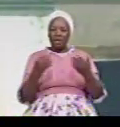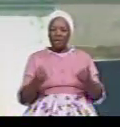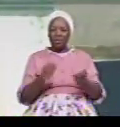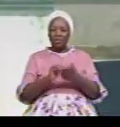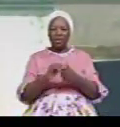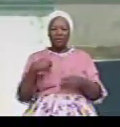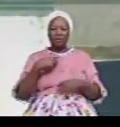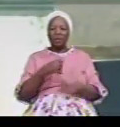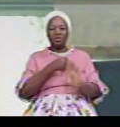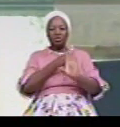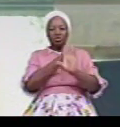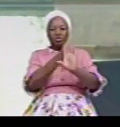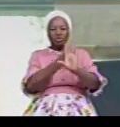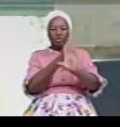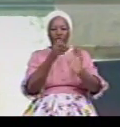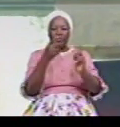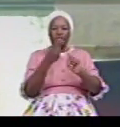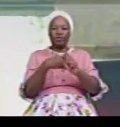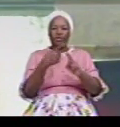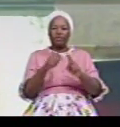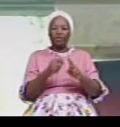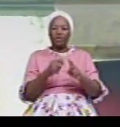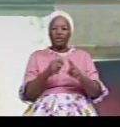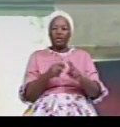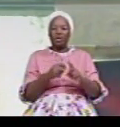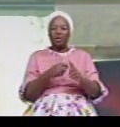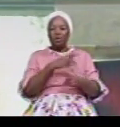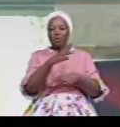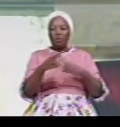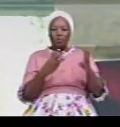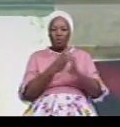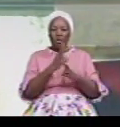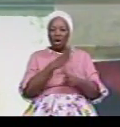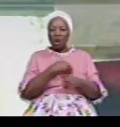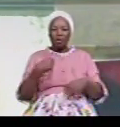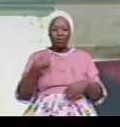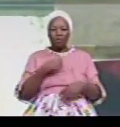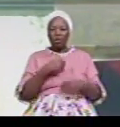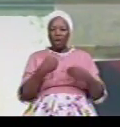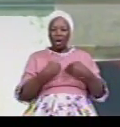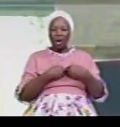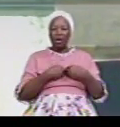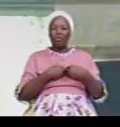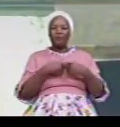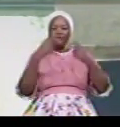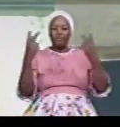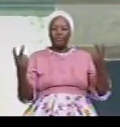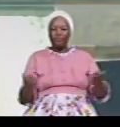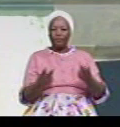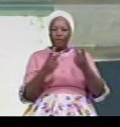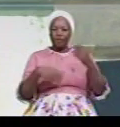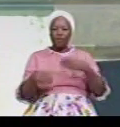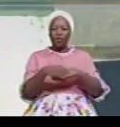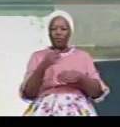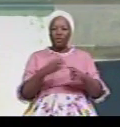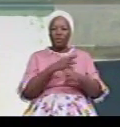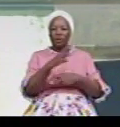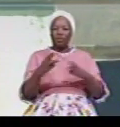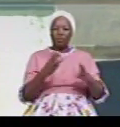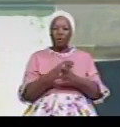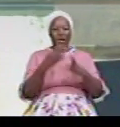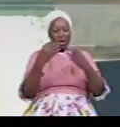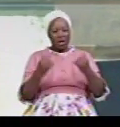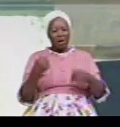shielded from the world, and we have dominion over the world, now we're ready to